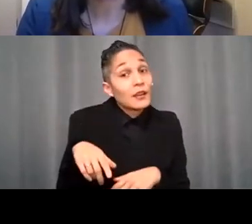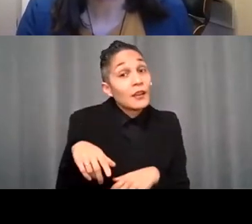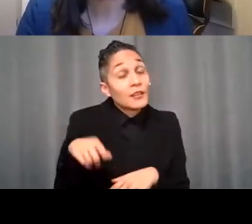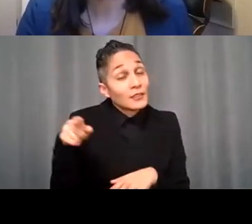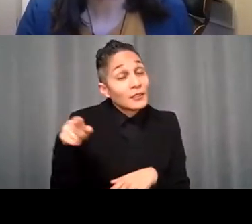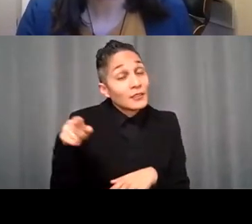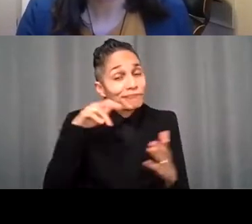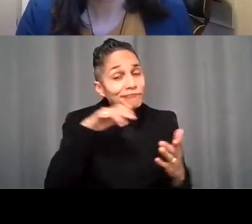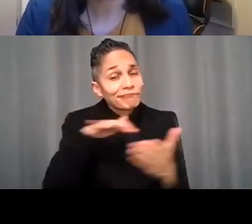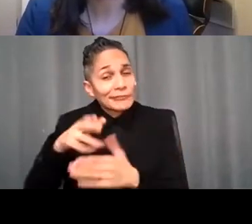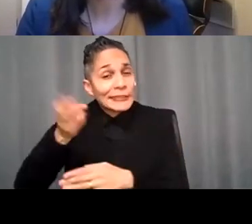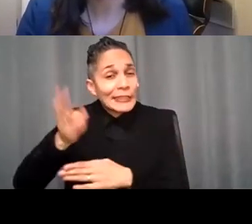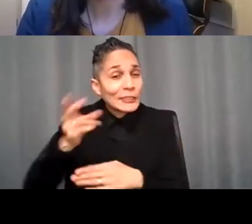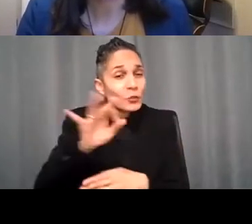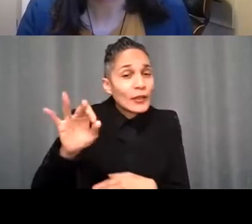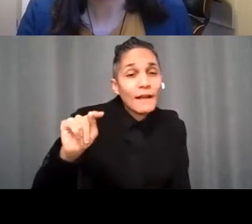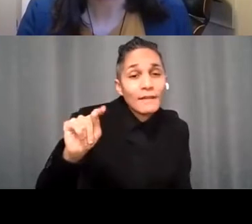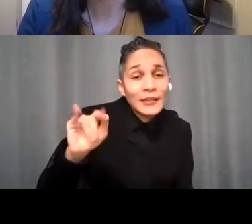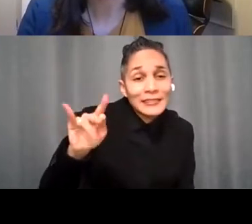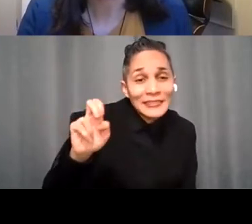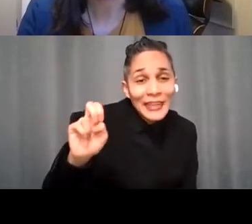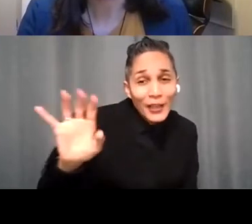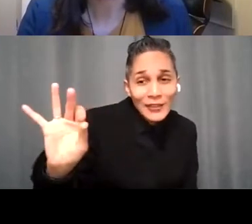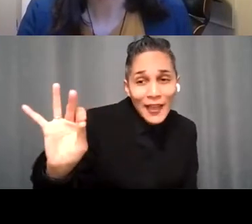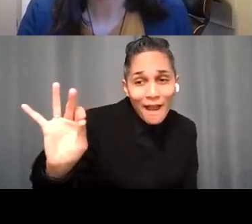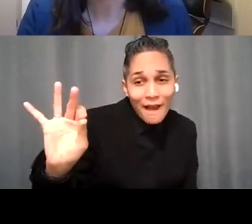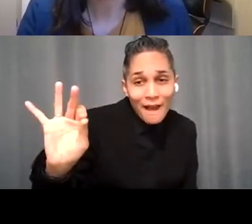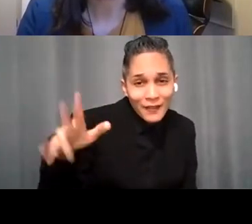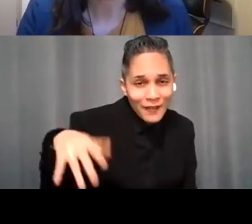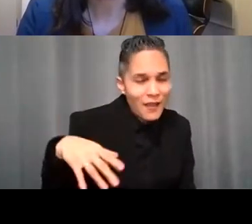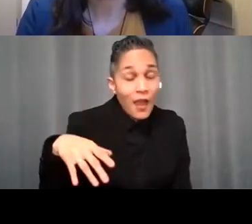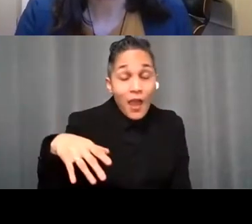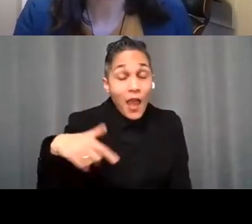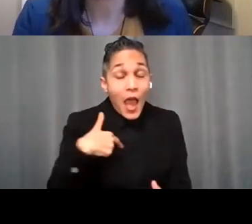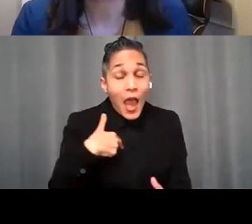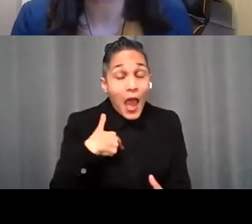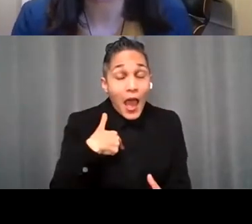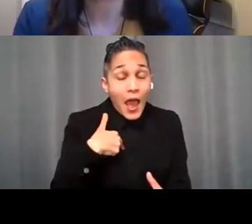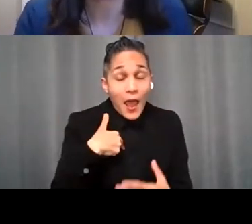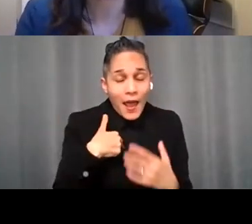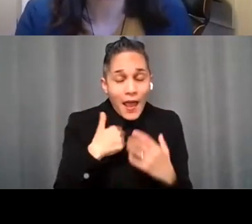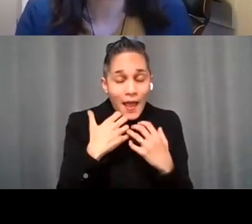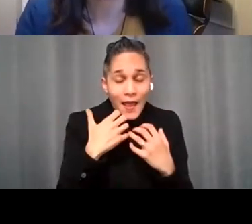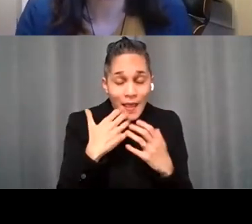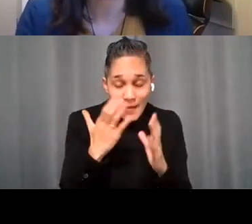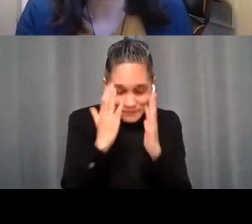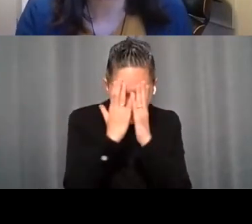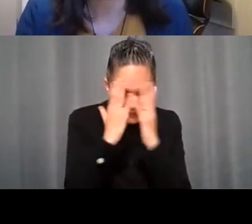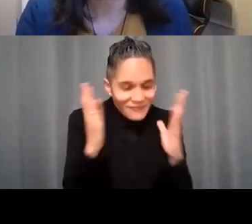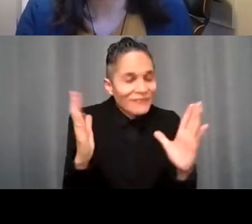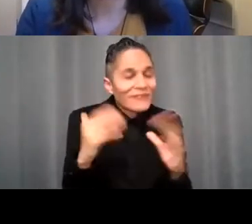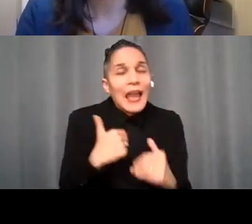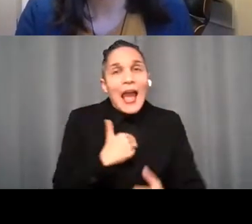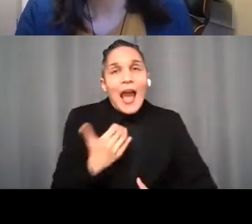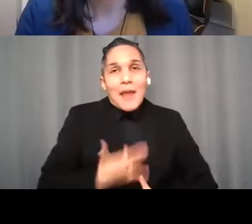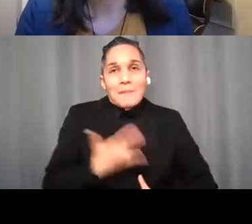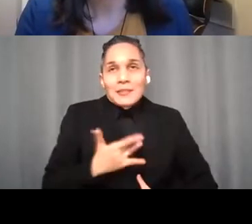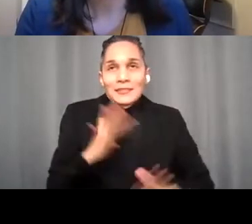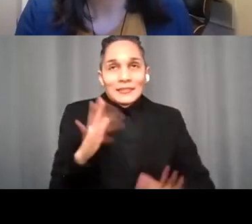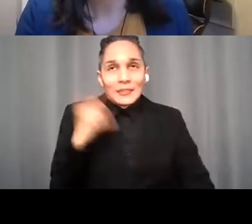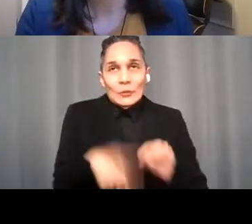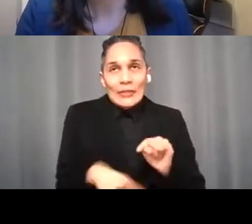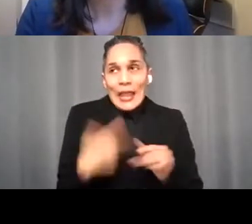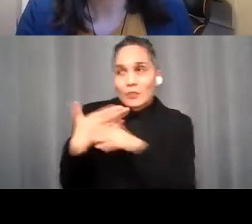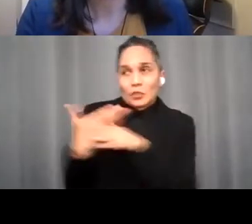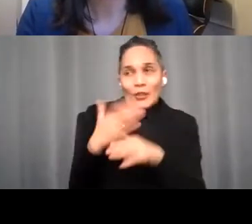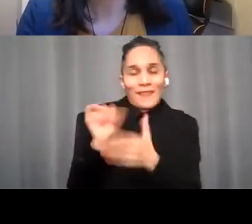IX. And I am so convinced that it could not have been told by